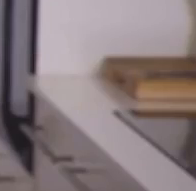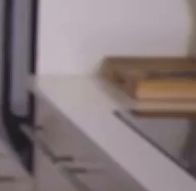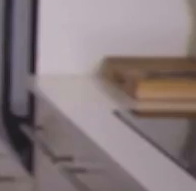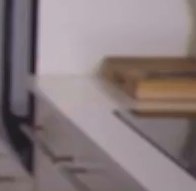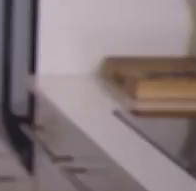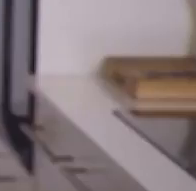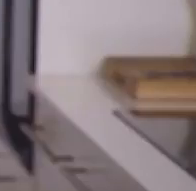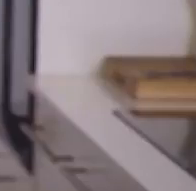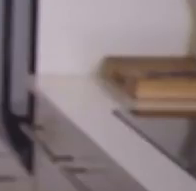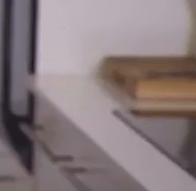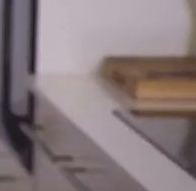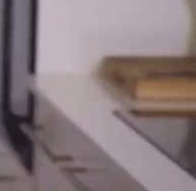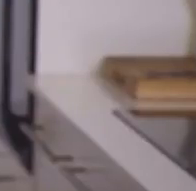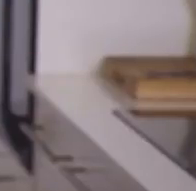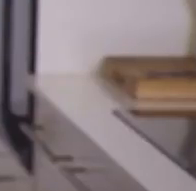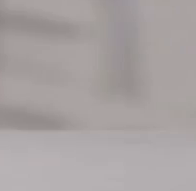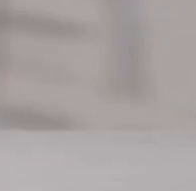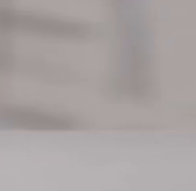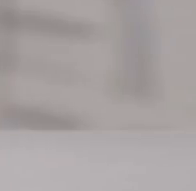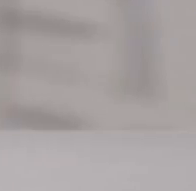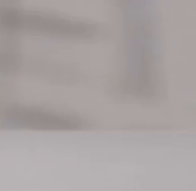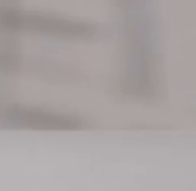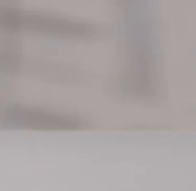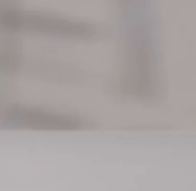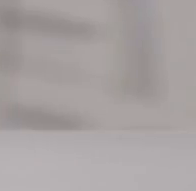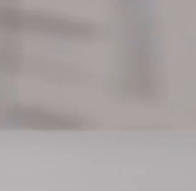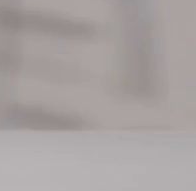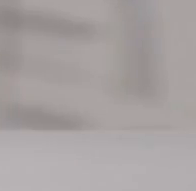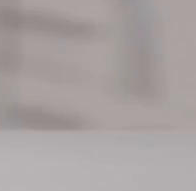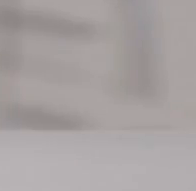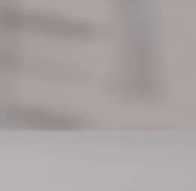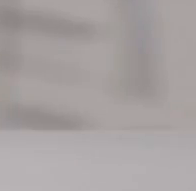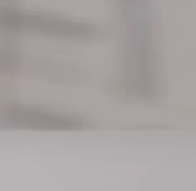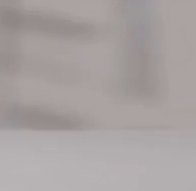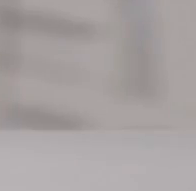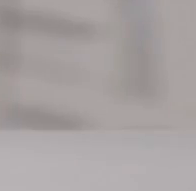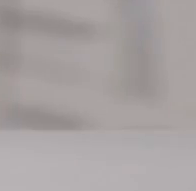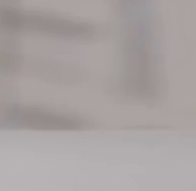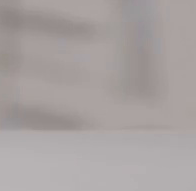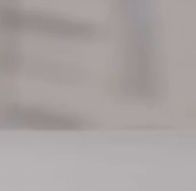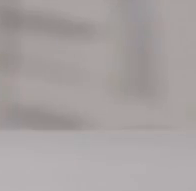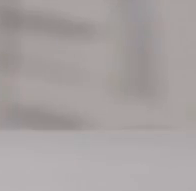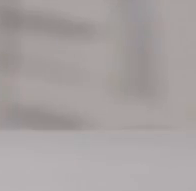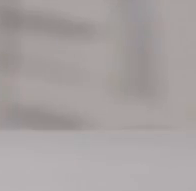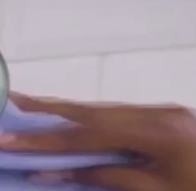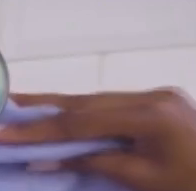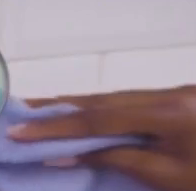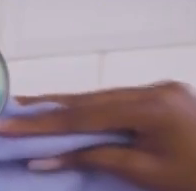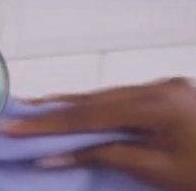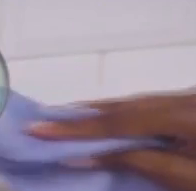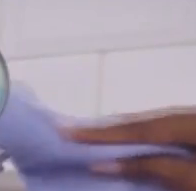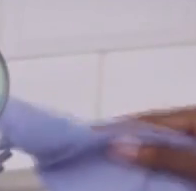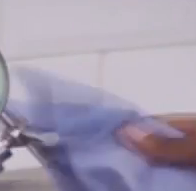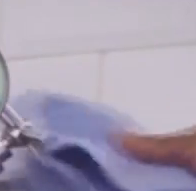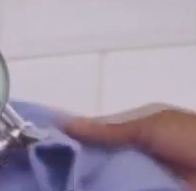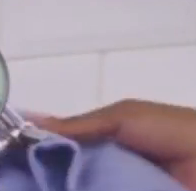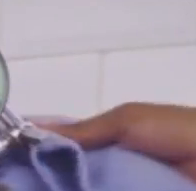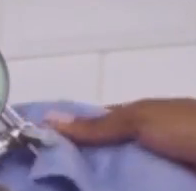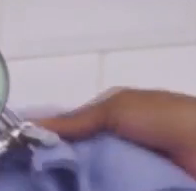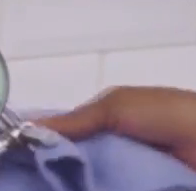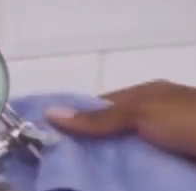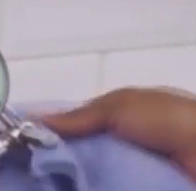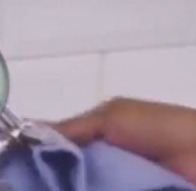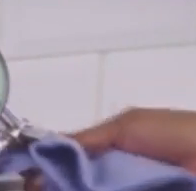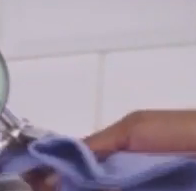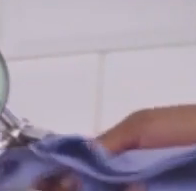Disinfect and protect your home with Jik. Jik kills 99.9% of illness-causing germs. Disinfect floors, kitchen